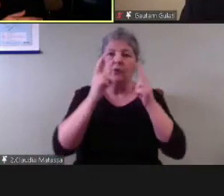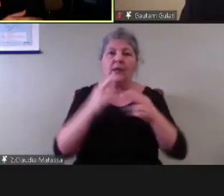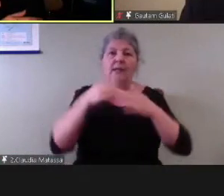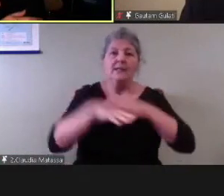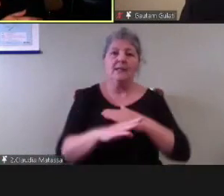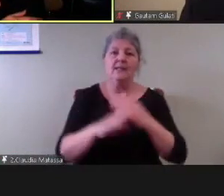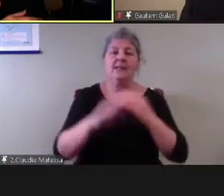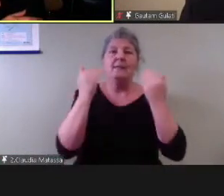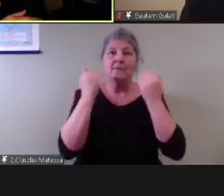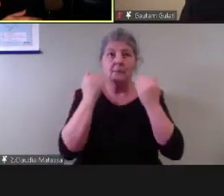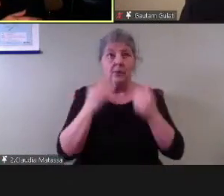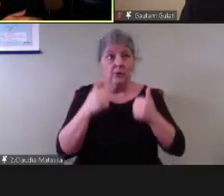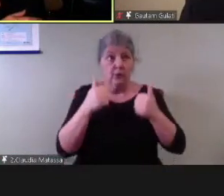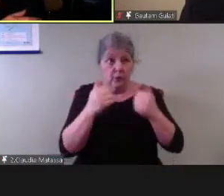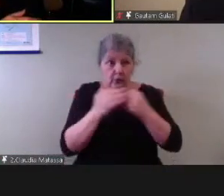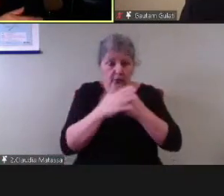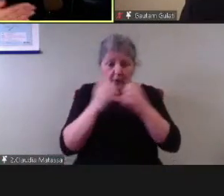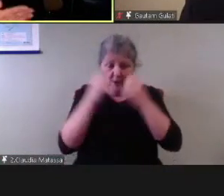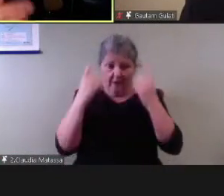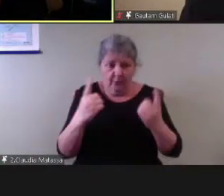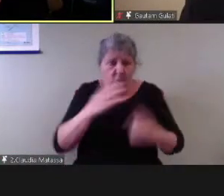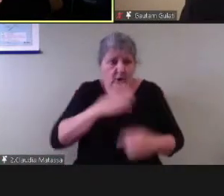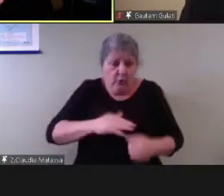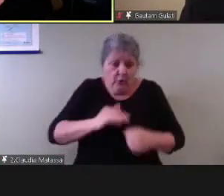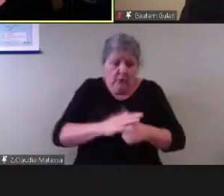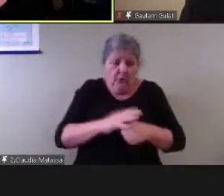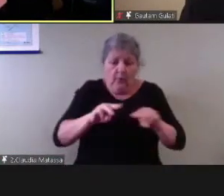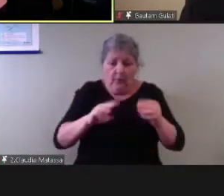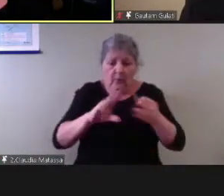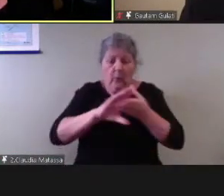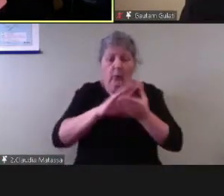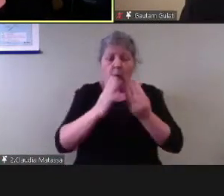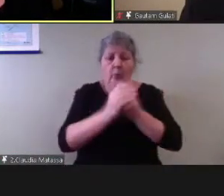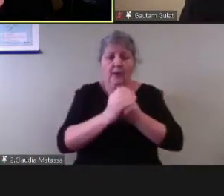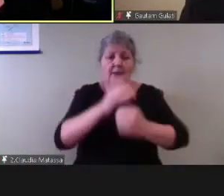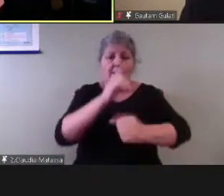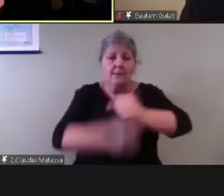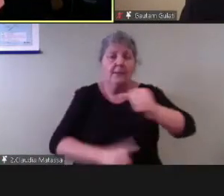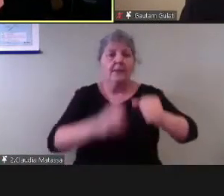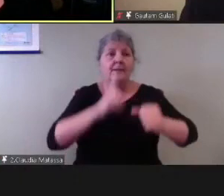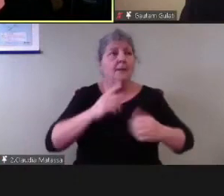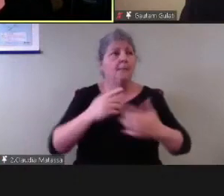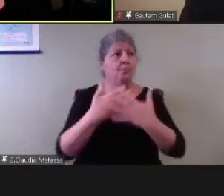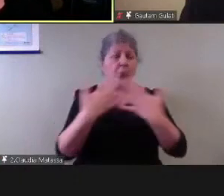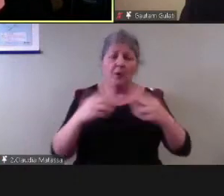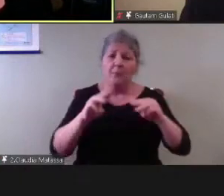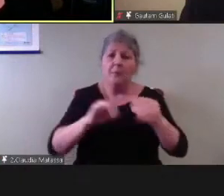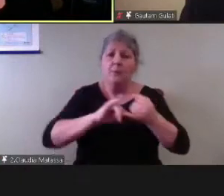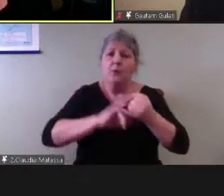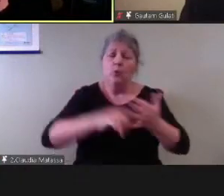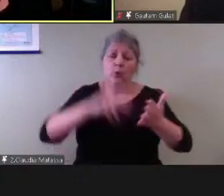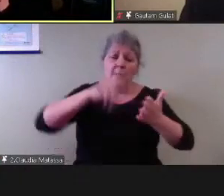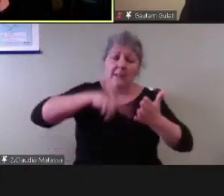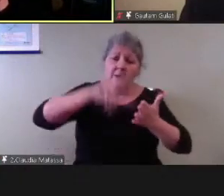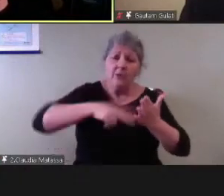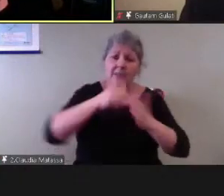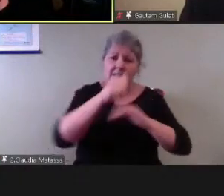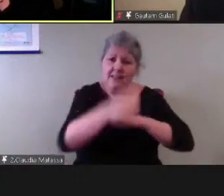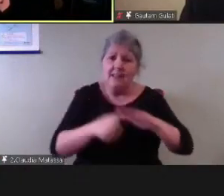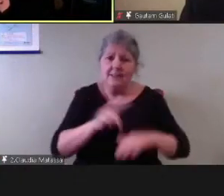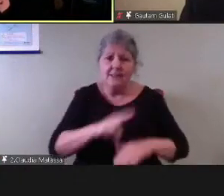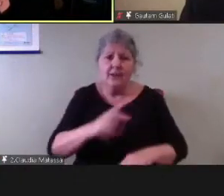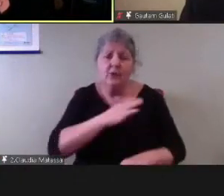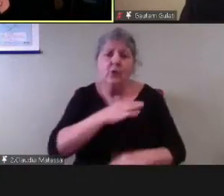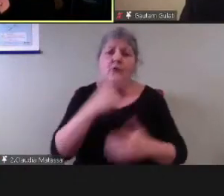good for everyone, not only those with disabilities, because there are people who, you know, high rates of literacy issues, for example. So that's my stake on